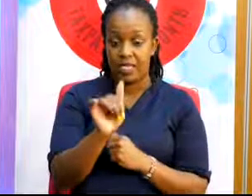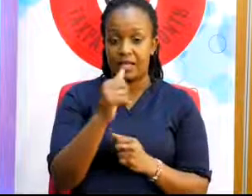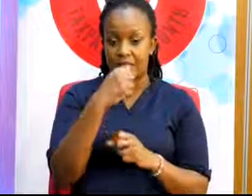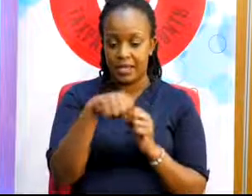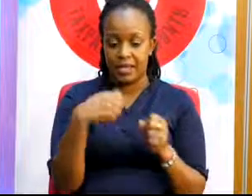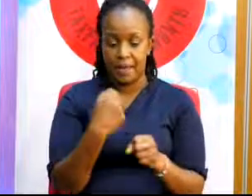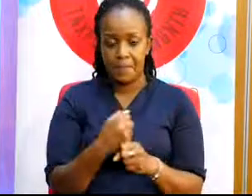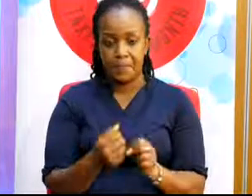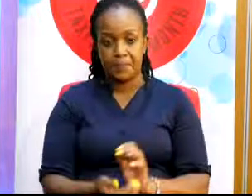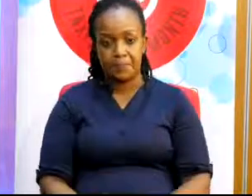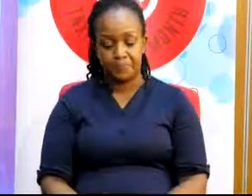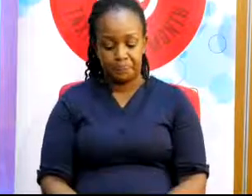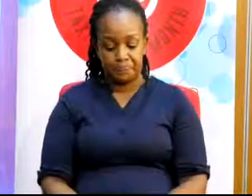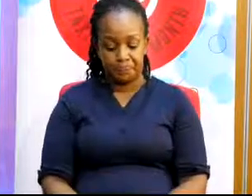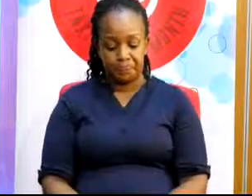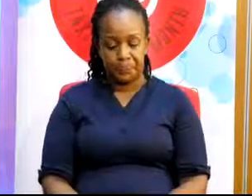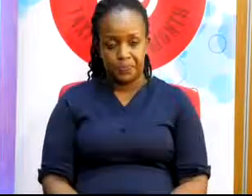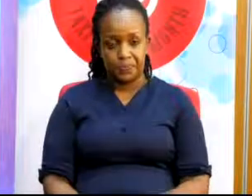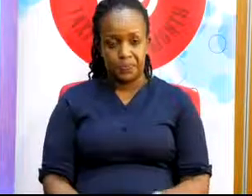year.